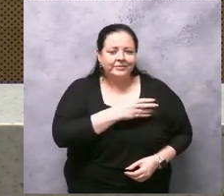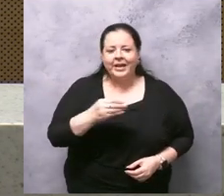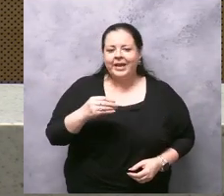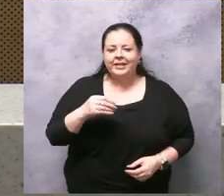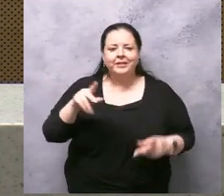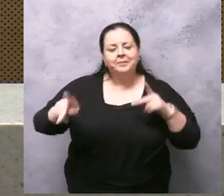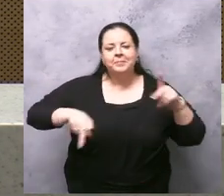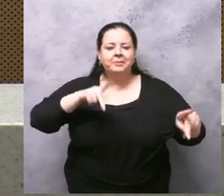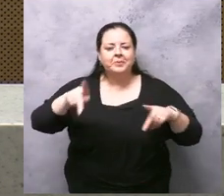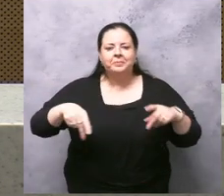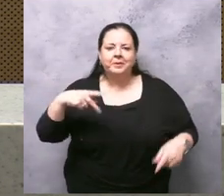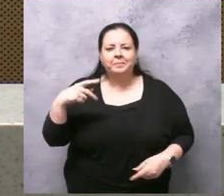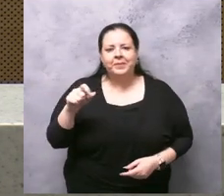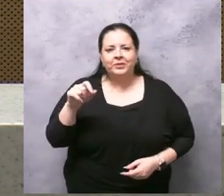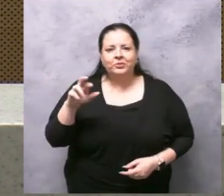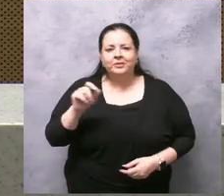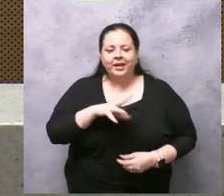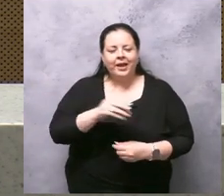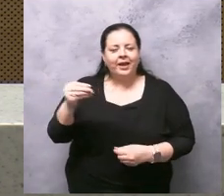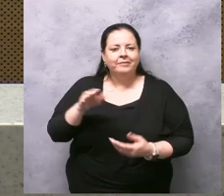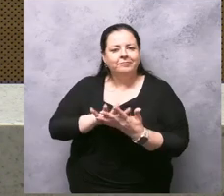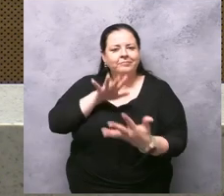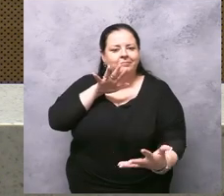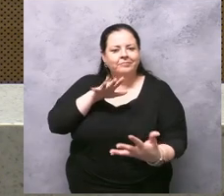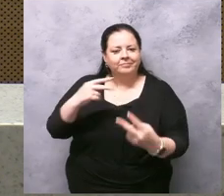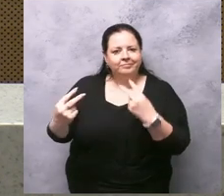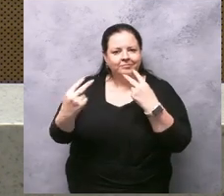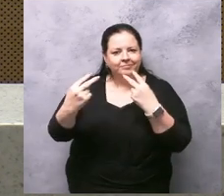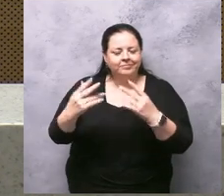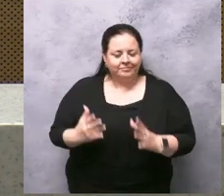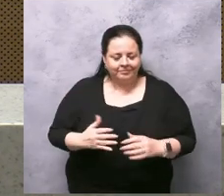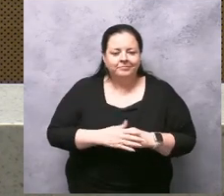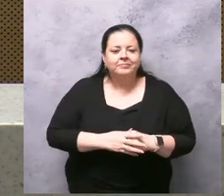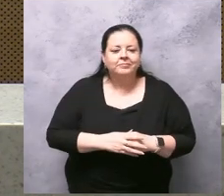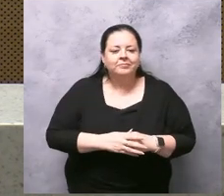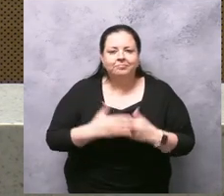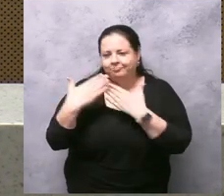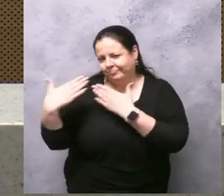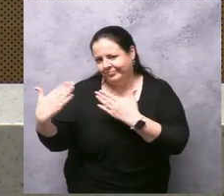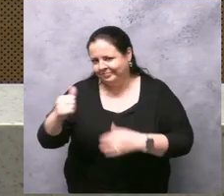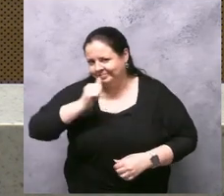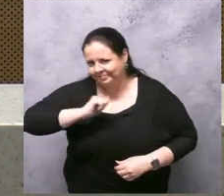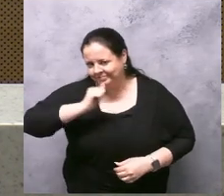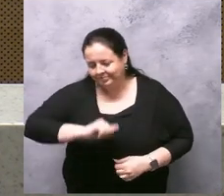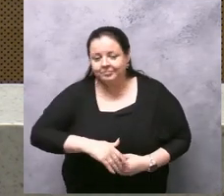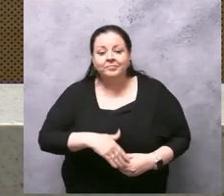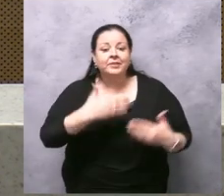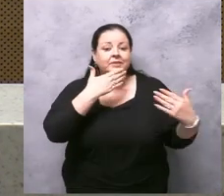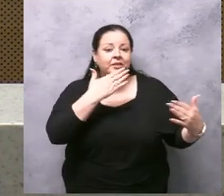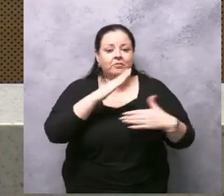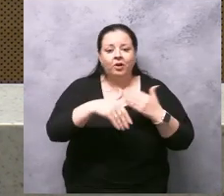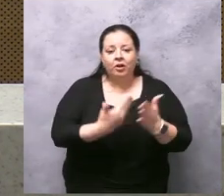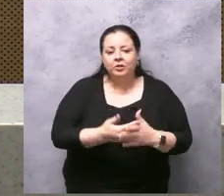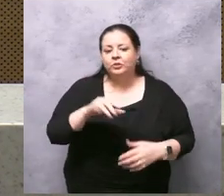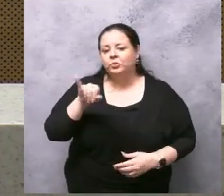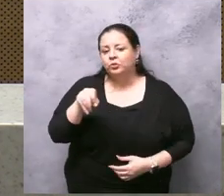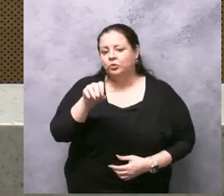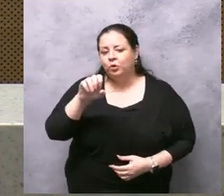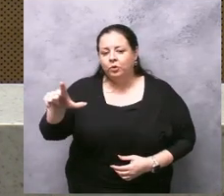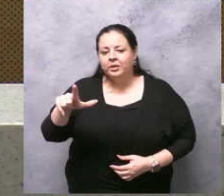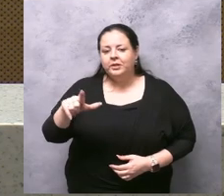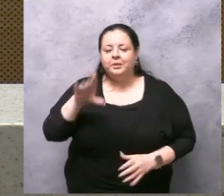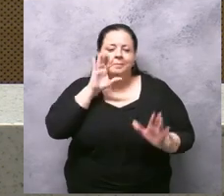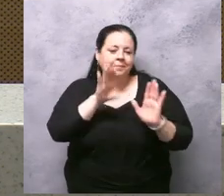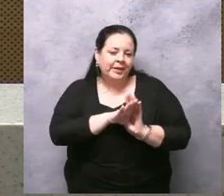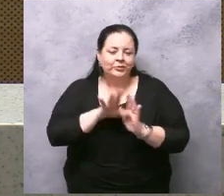patrons as well, and those who are viewing online. Thank you very much for hanging in there with us. Also like to thank all those who are helping in the back, especially Joel, for giving us the pictures online